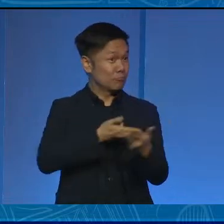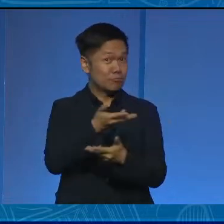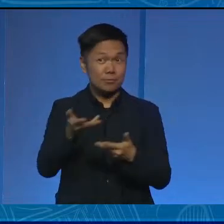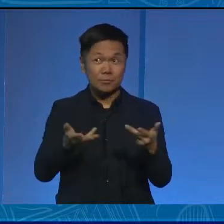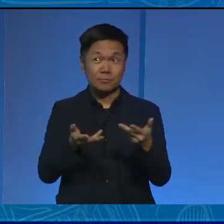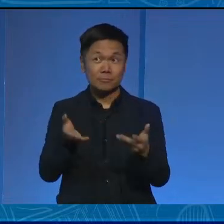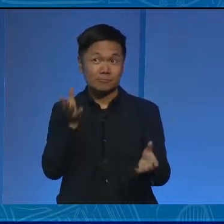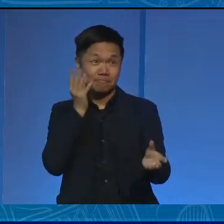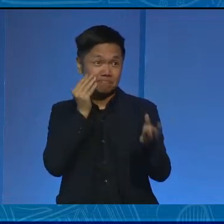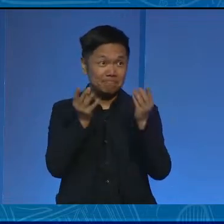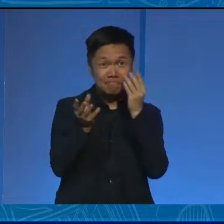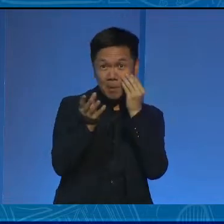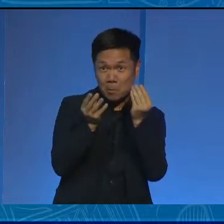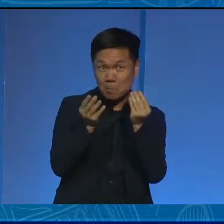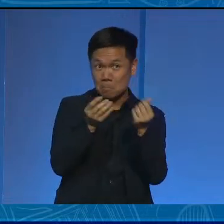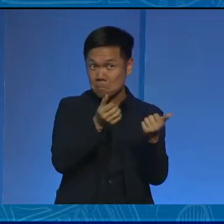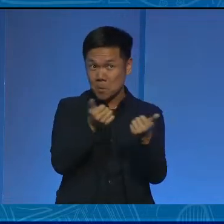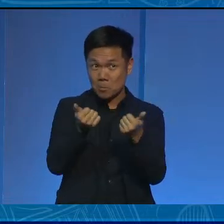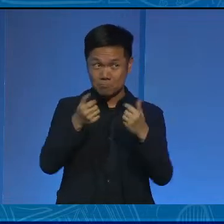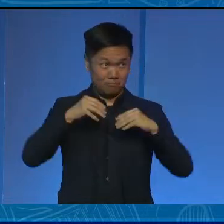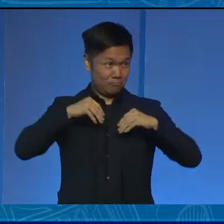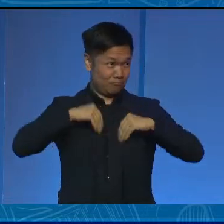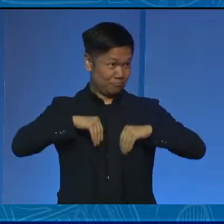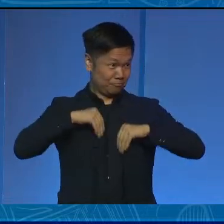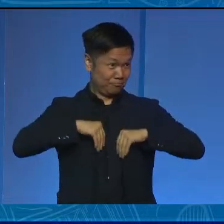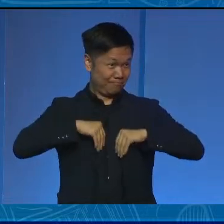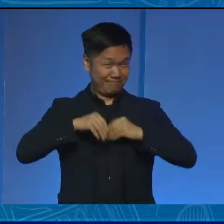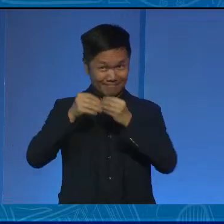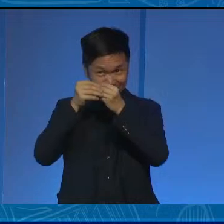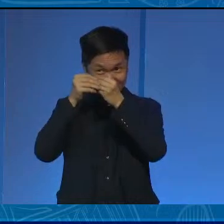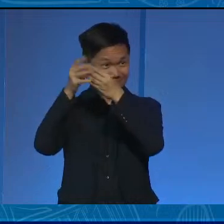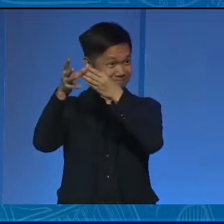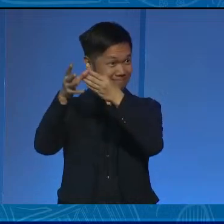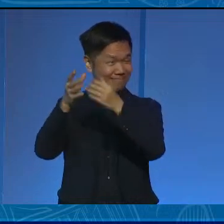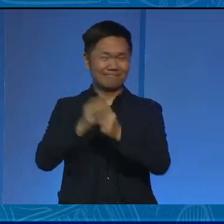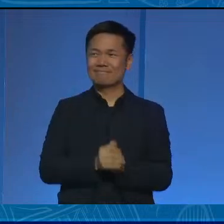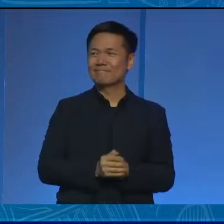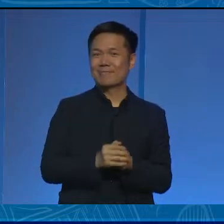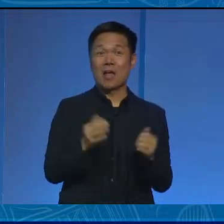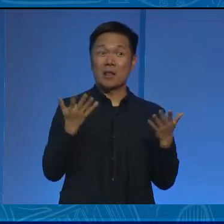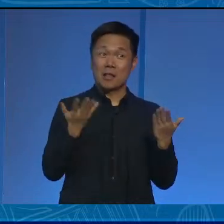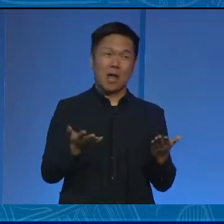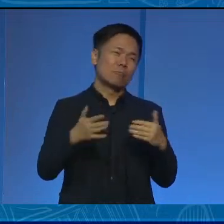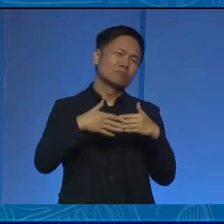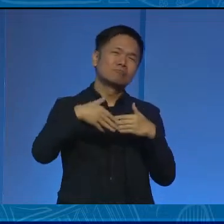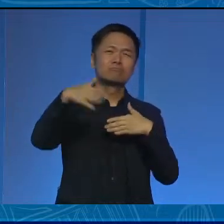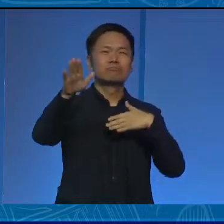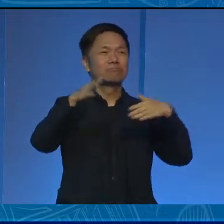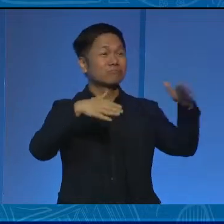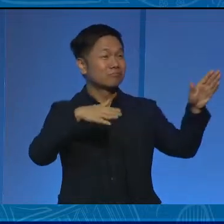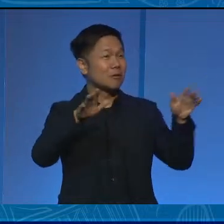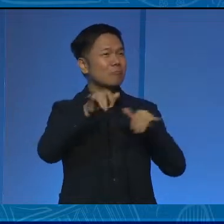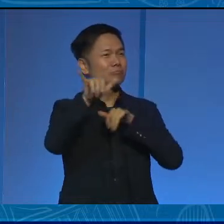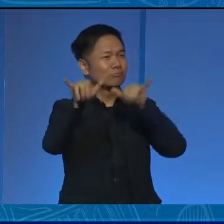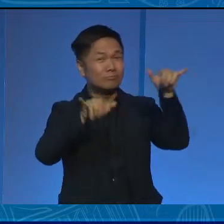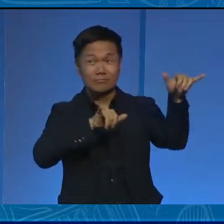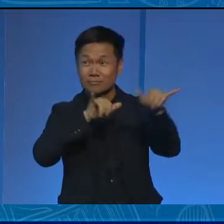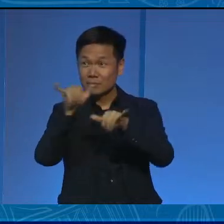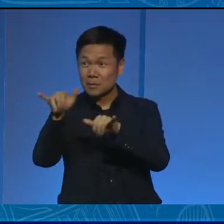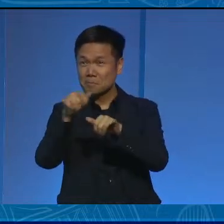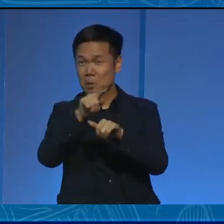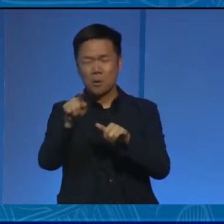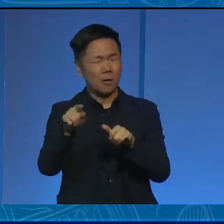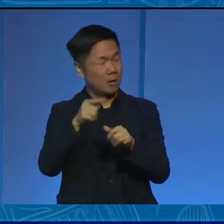3 days have been meaningful and that all of us will leave these halls with insights that